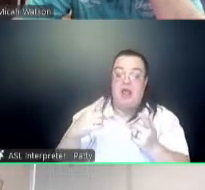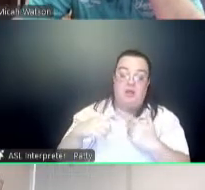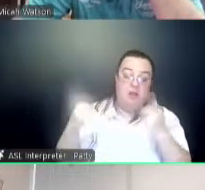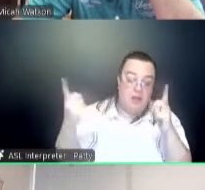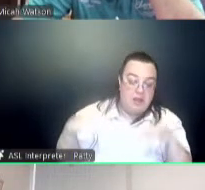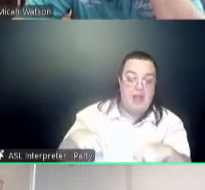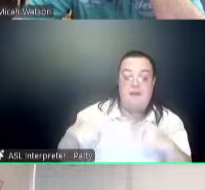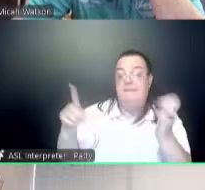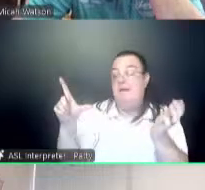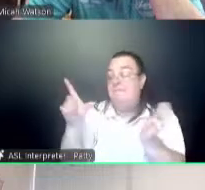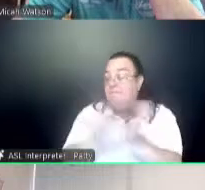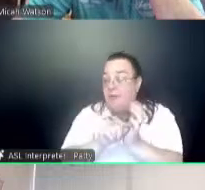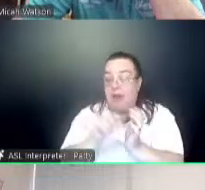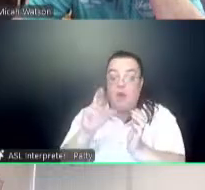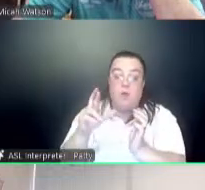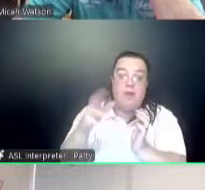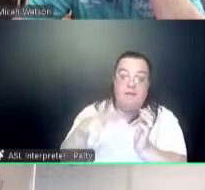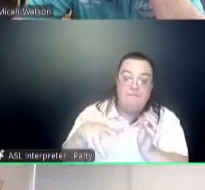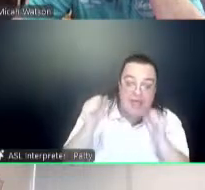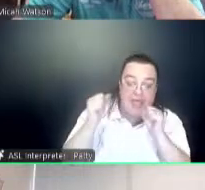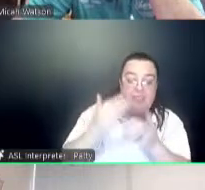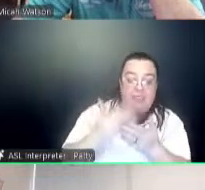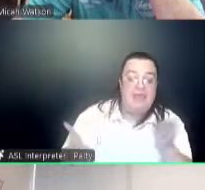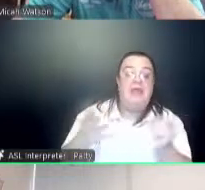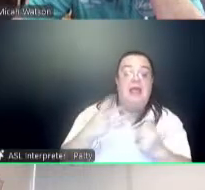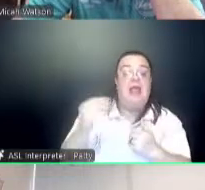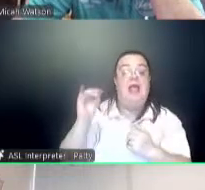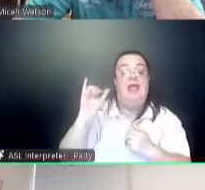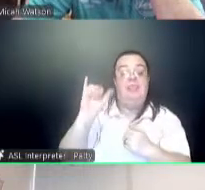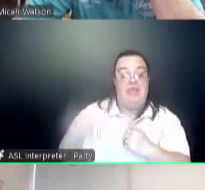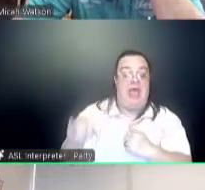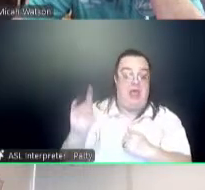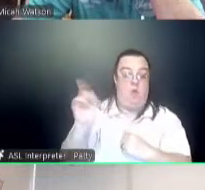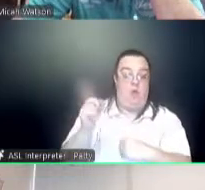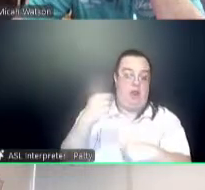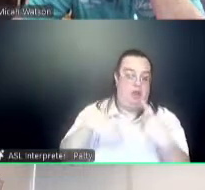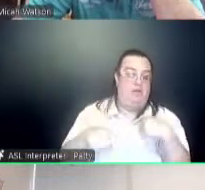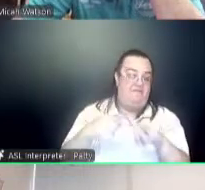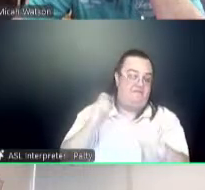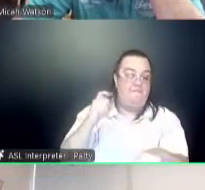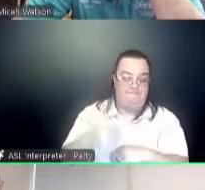things, and this is where that comes from.